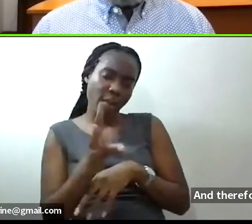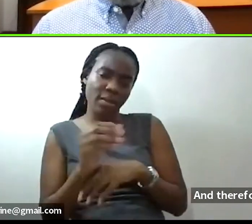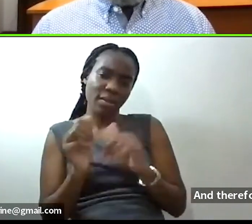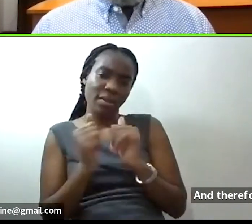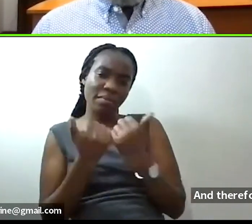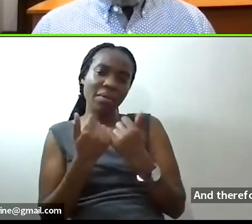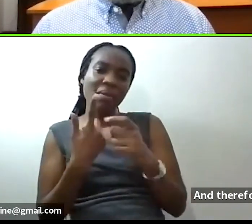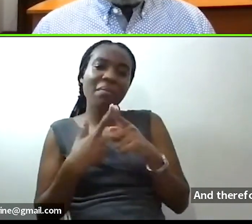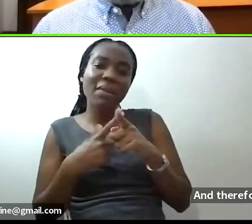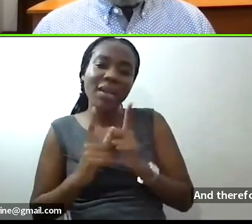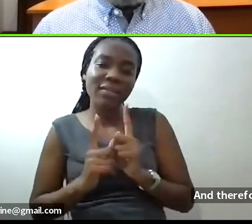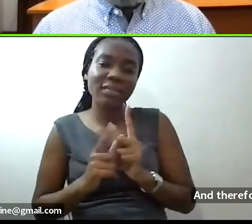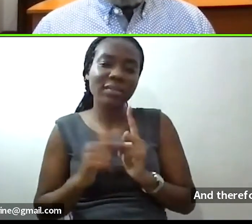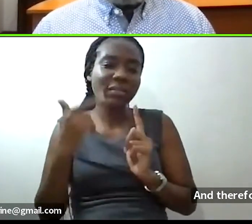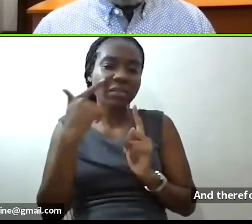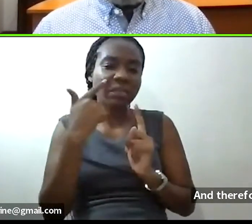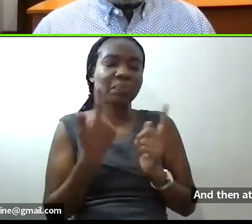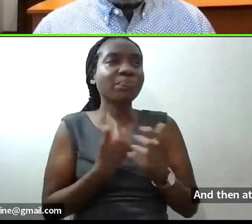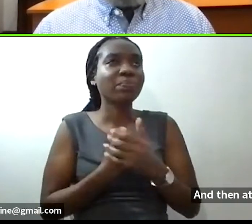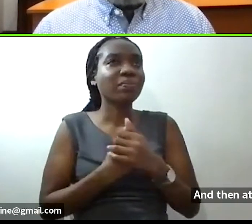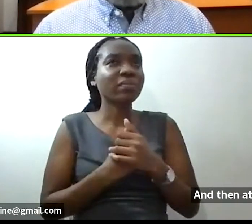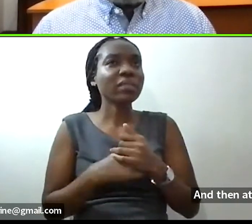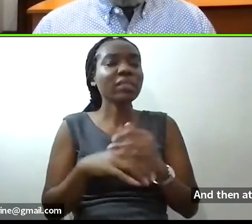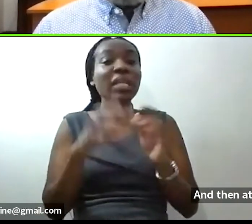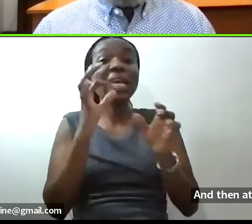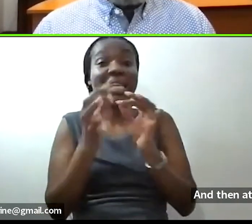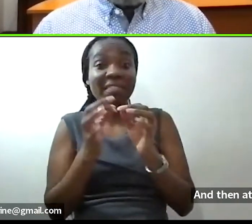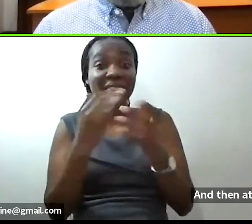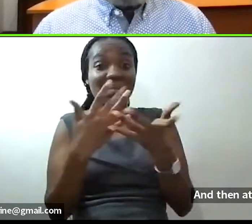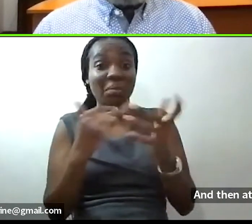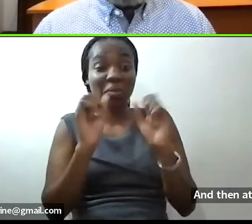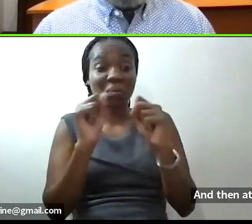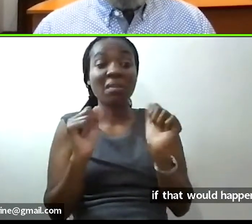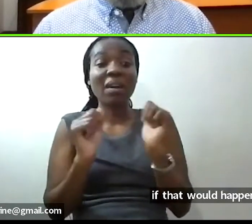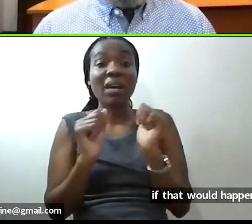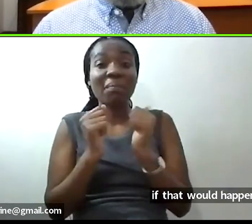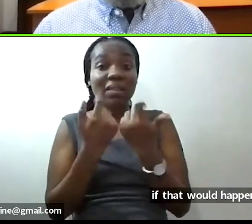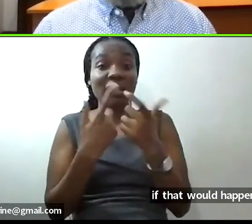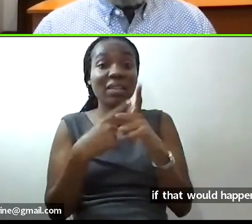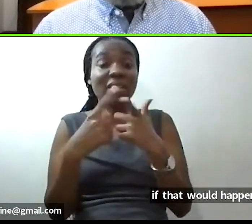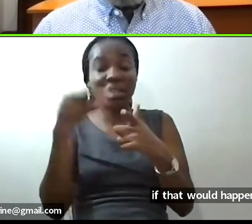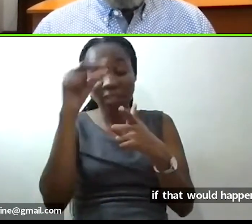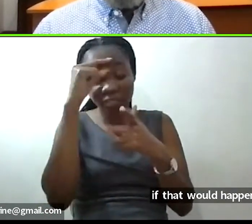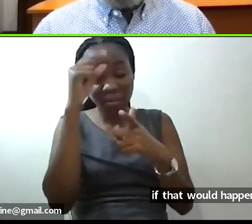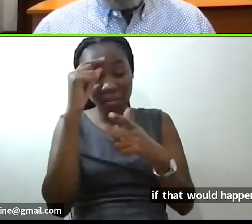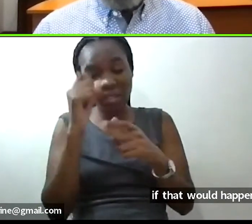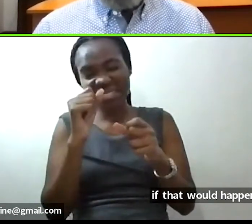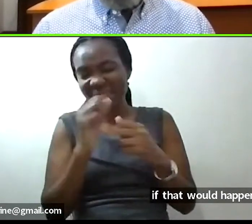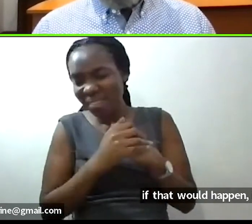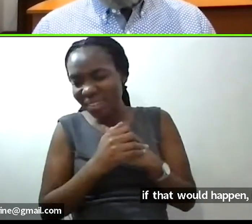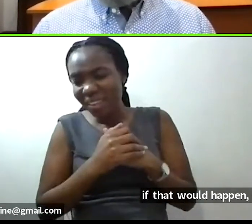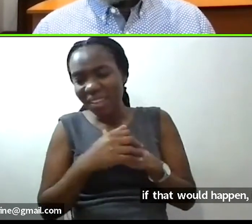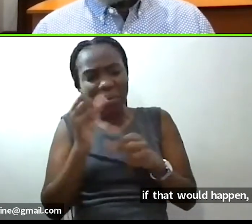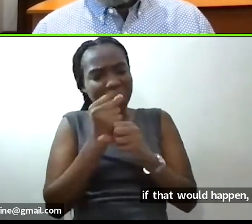see, if that would happen, if anything was to happen and the government is unable to pay the money that it has taken from